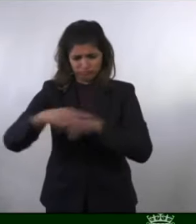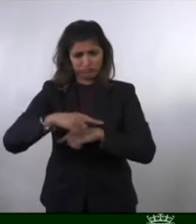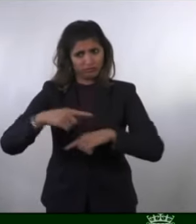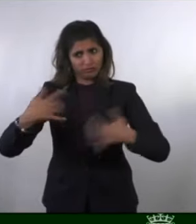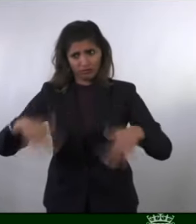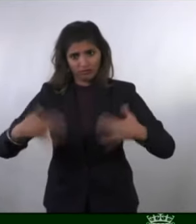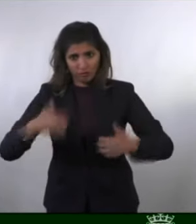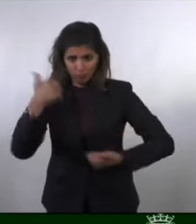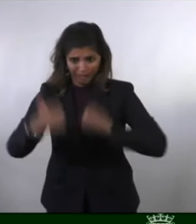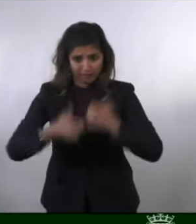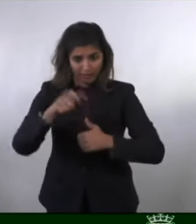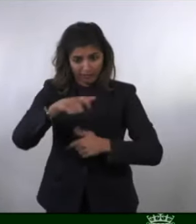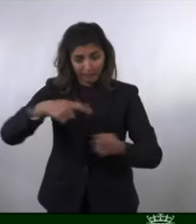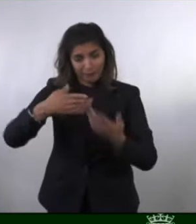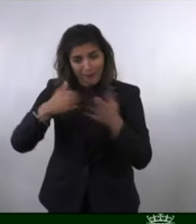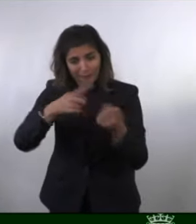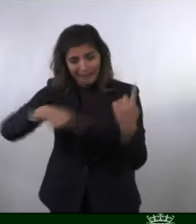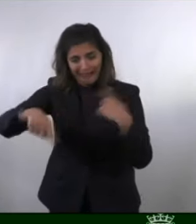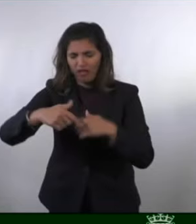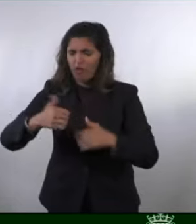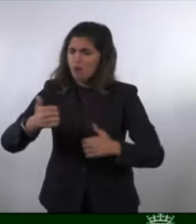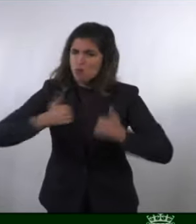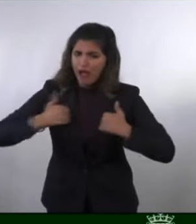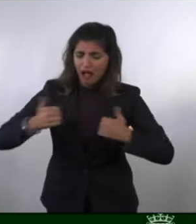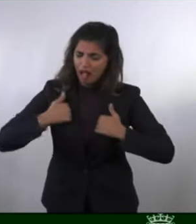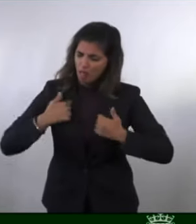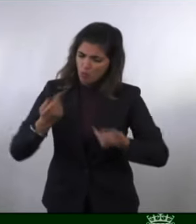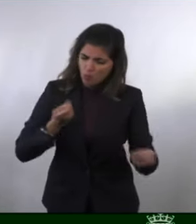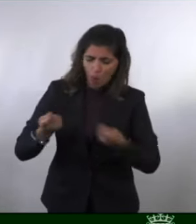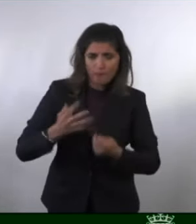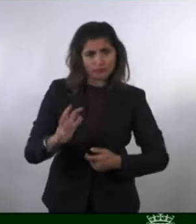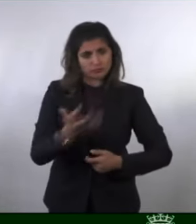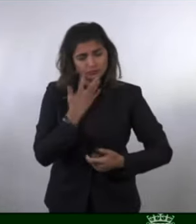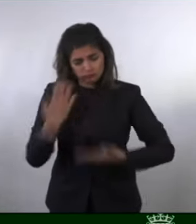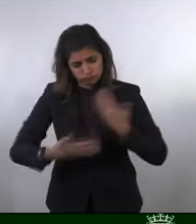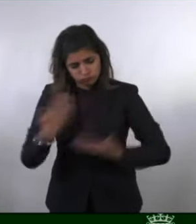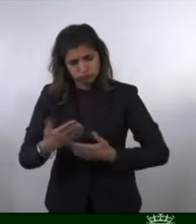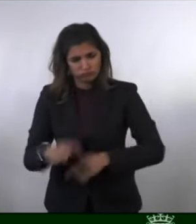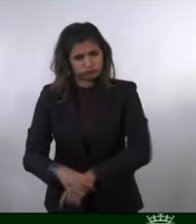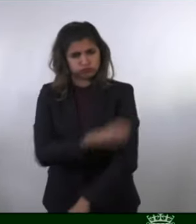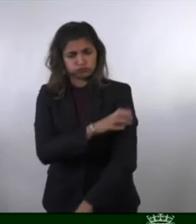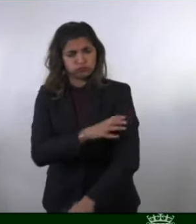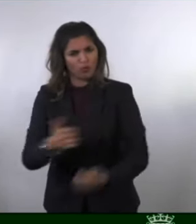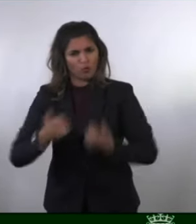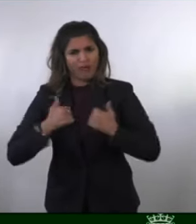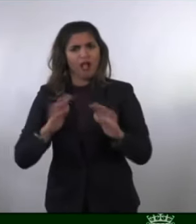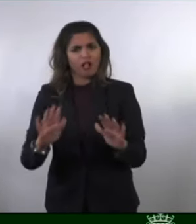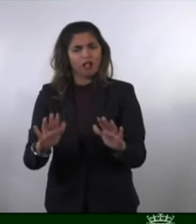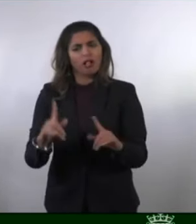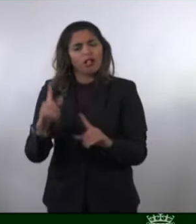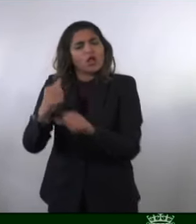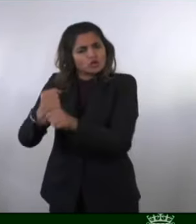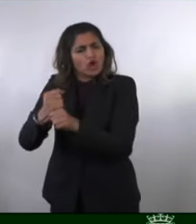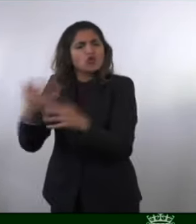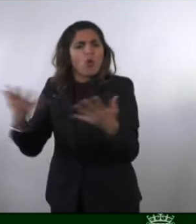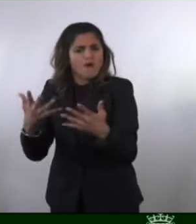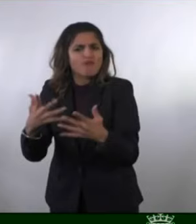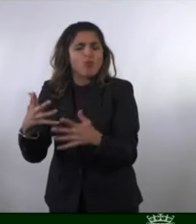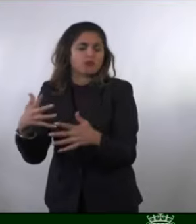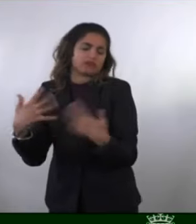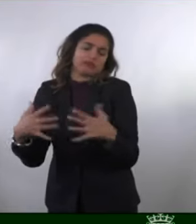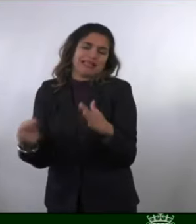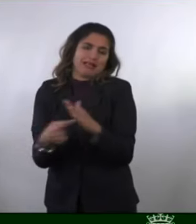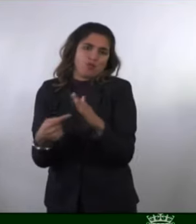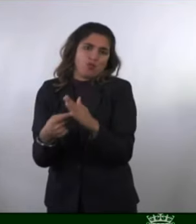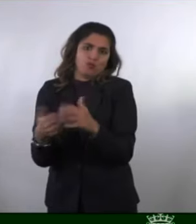that they or we are broken. I think that we're going to come back very strongly, but I also think that churches play an enormous part